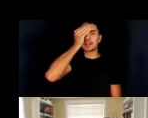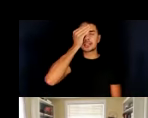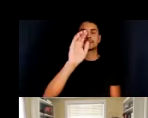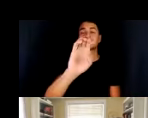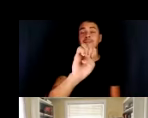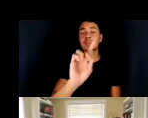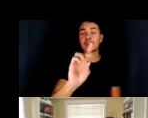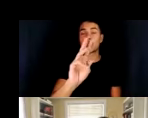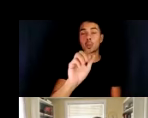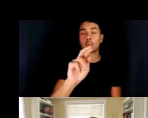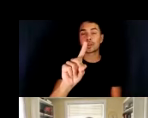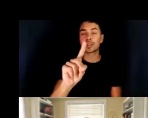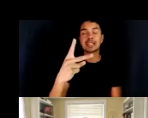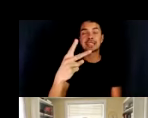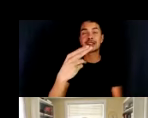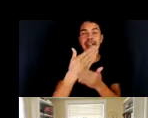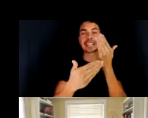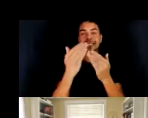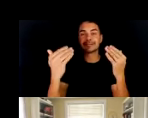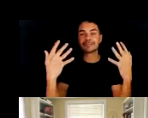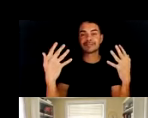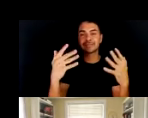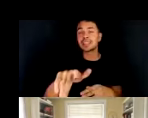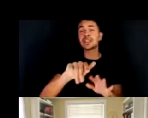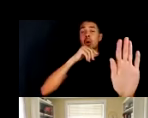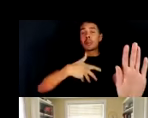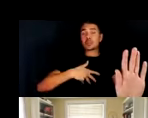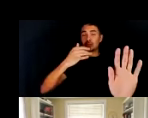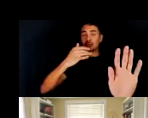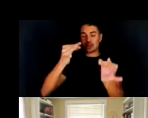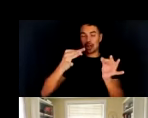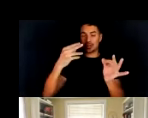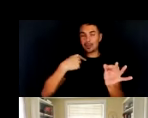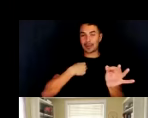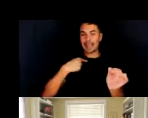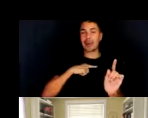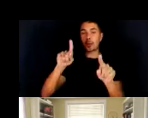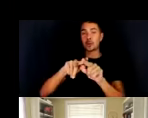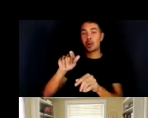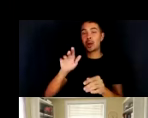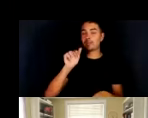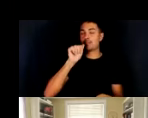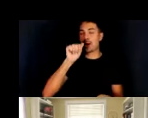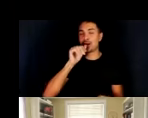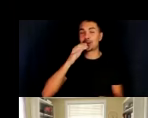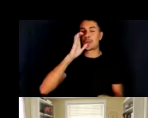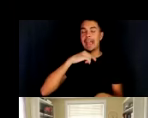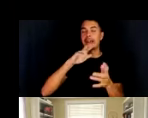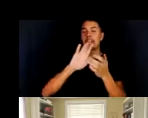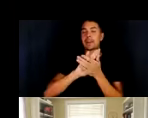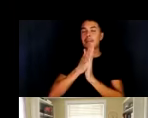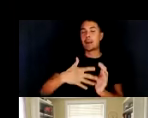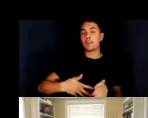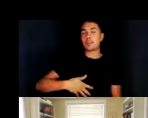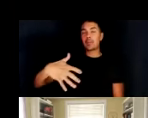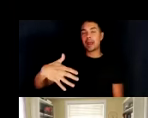awesome. June says, don't judge me, a pregnant nun, and I was at a bar drinking. My bump was so perfect that people really thought I was pregnant and